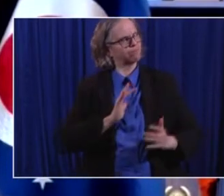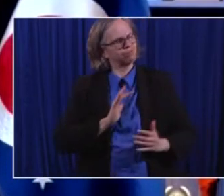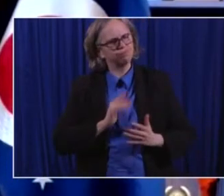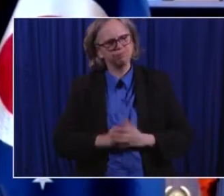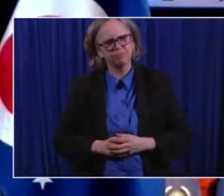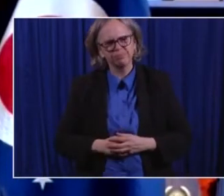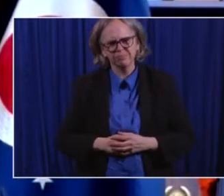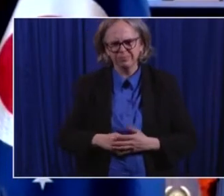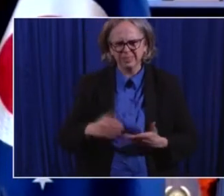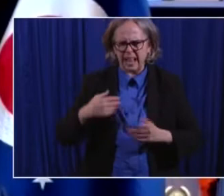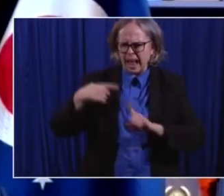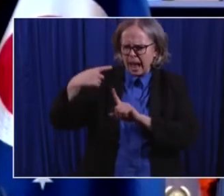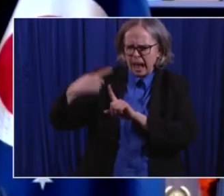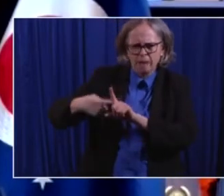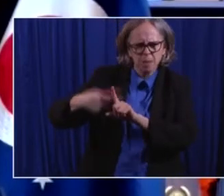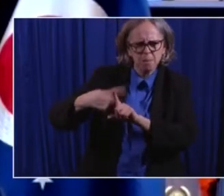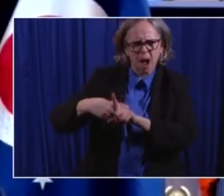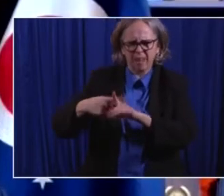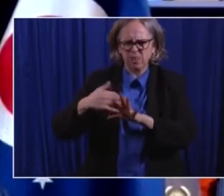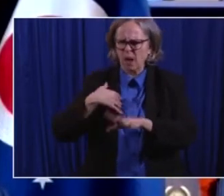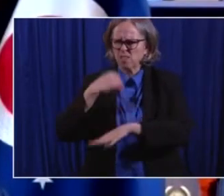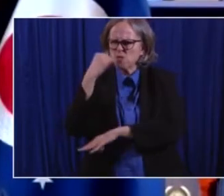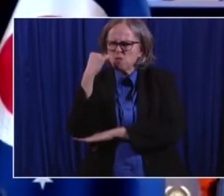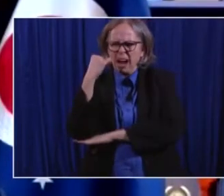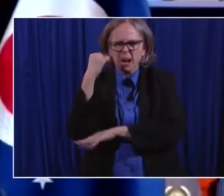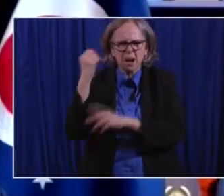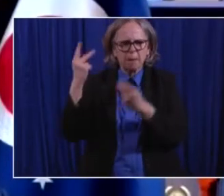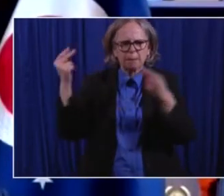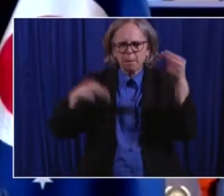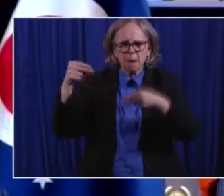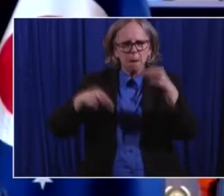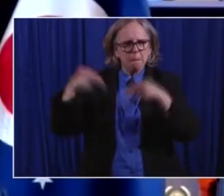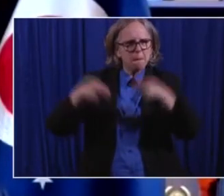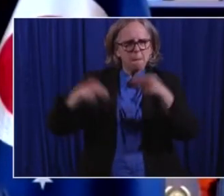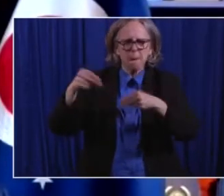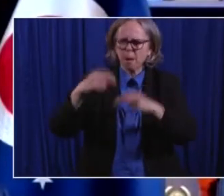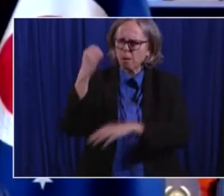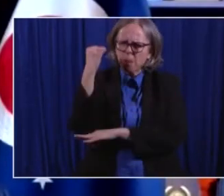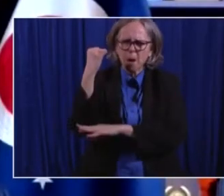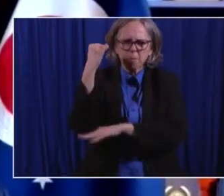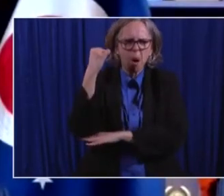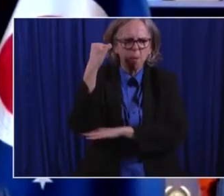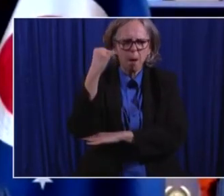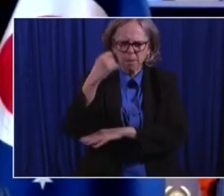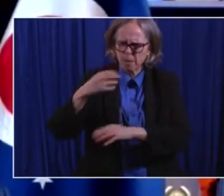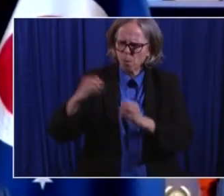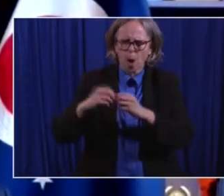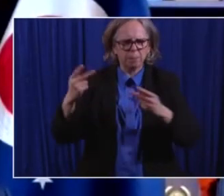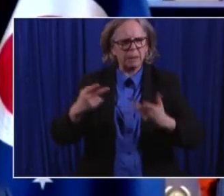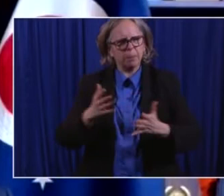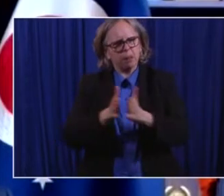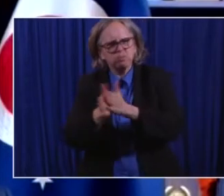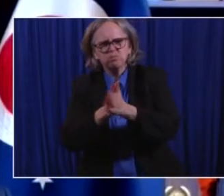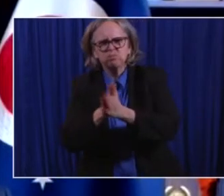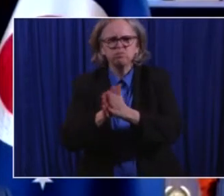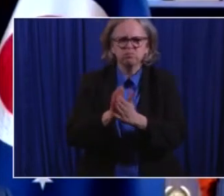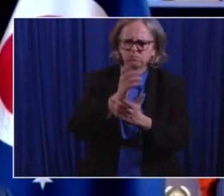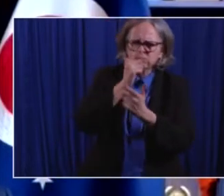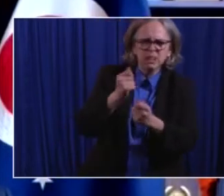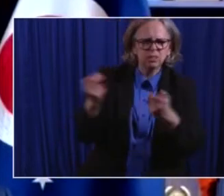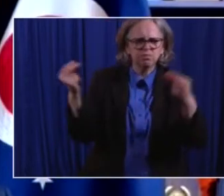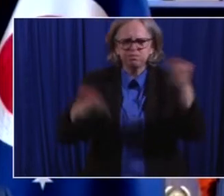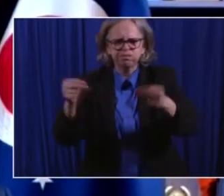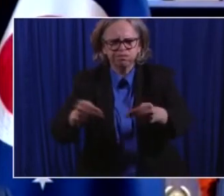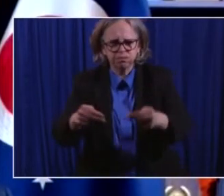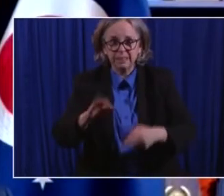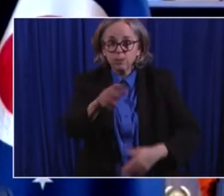this new one, but I already seen the preliminary data, and it's a new record for the number of people who've enrolled. So that's great. If you're interested in this, or